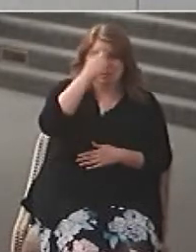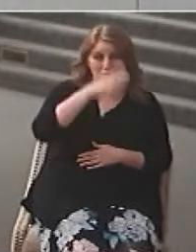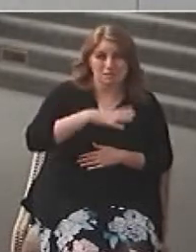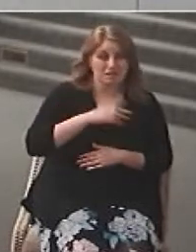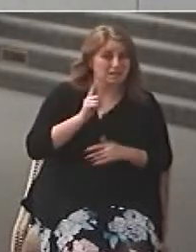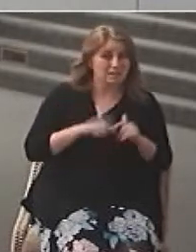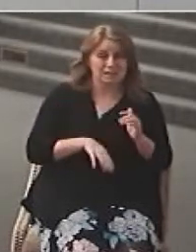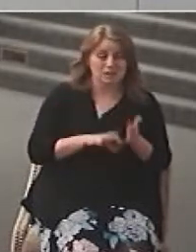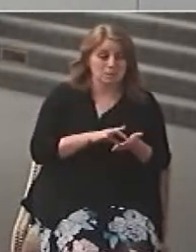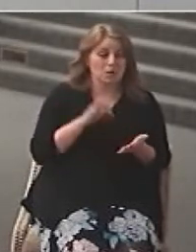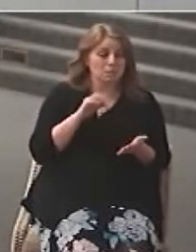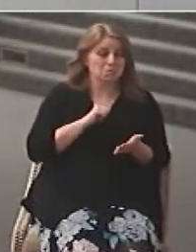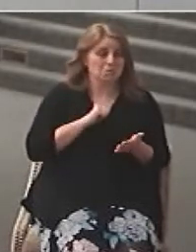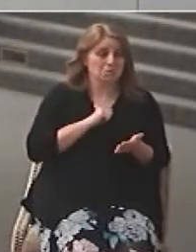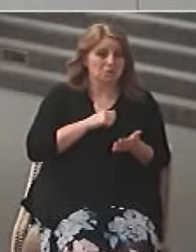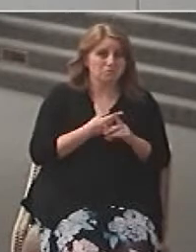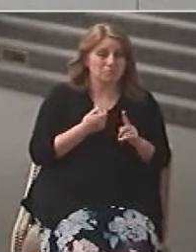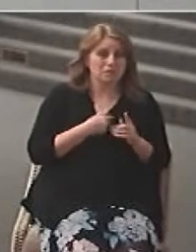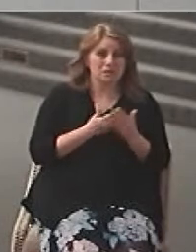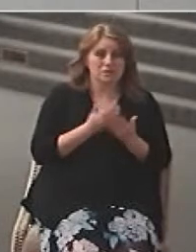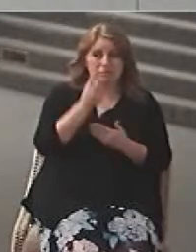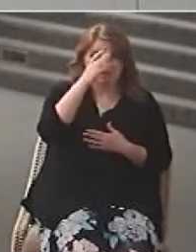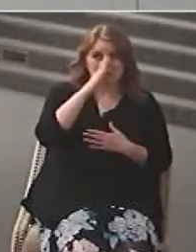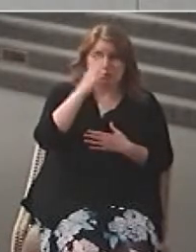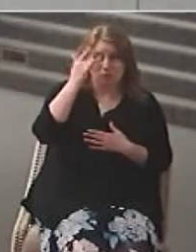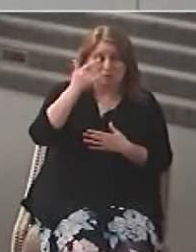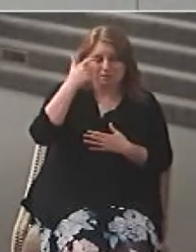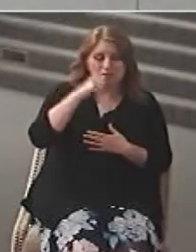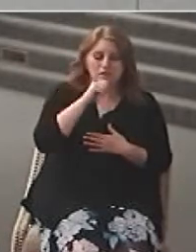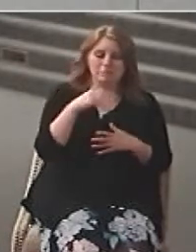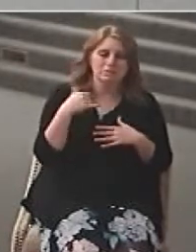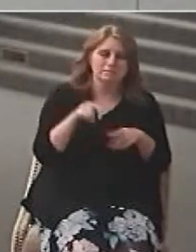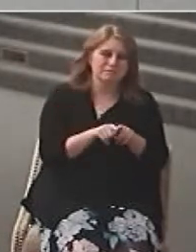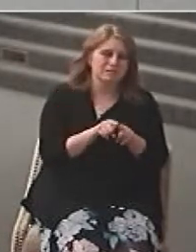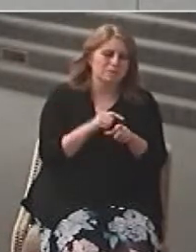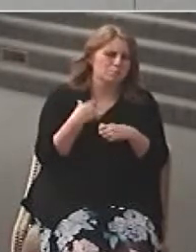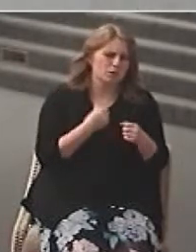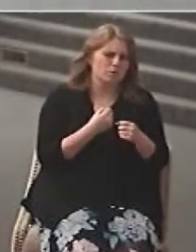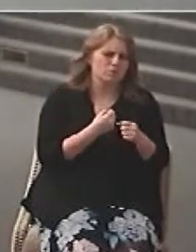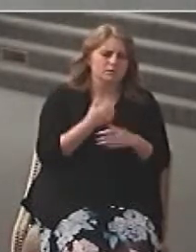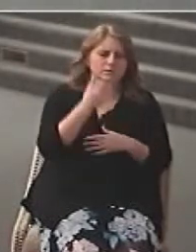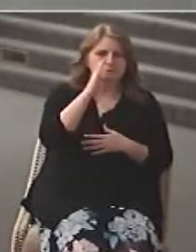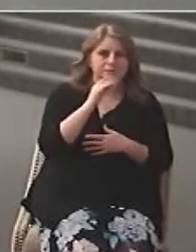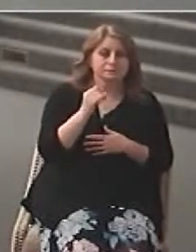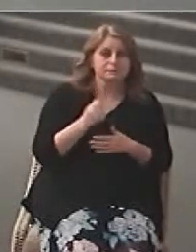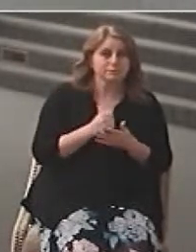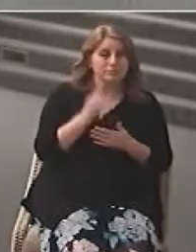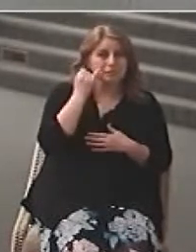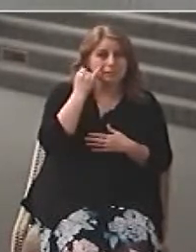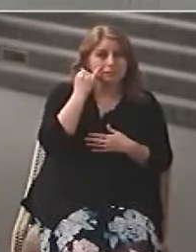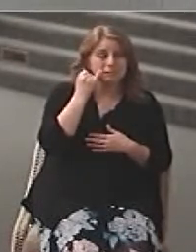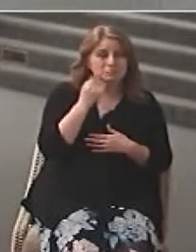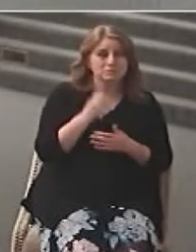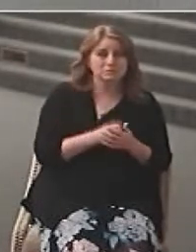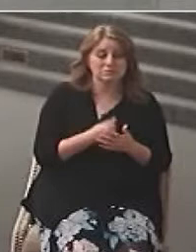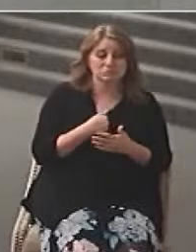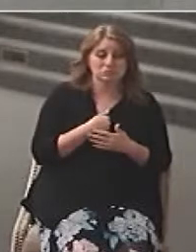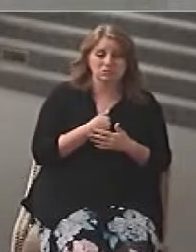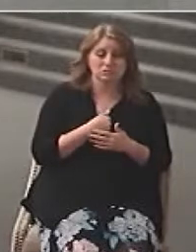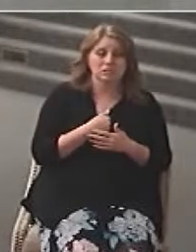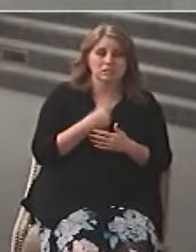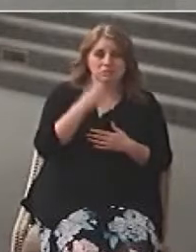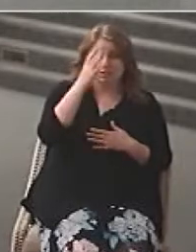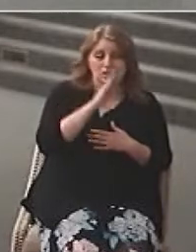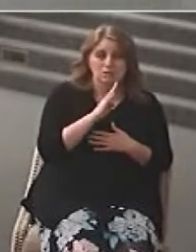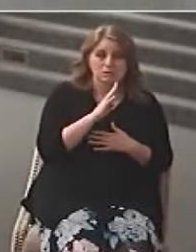God. You know why? Because I don't have the same power as God. You see, if God were to leave this world, if God were to just vanish away one day and take all His